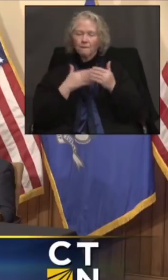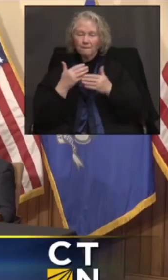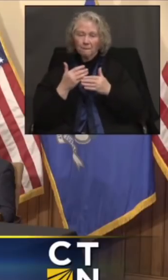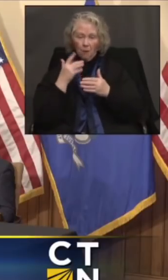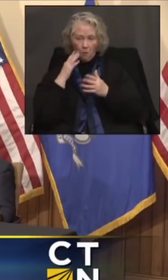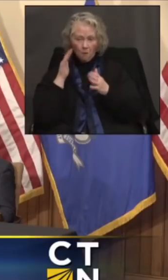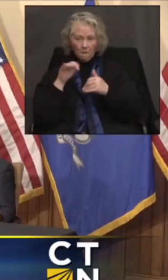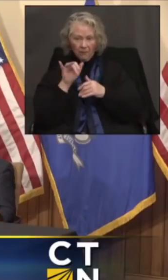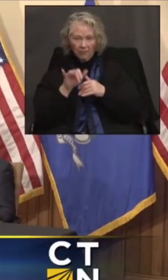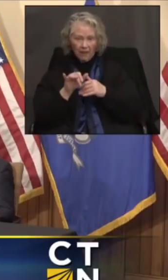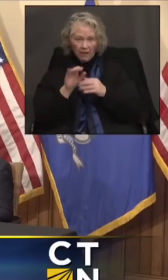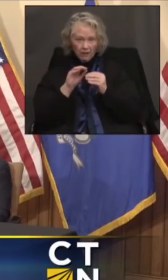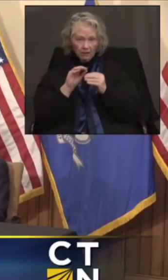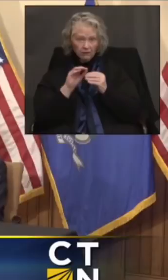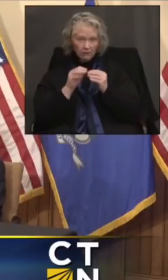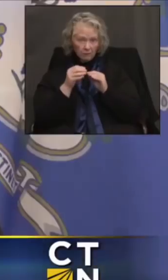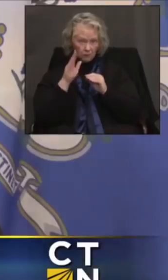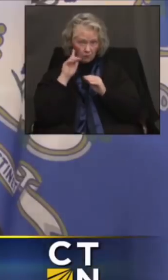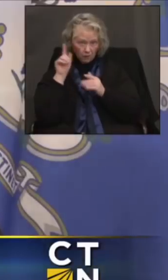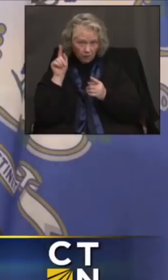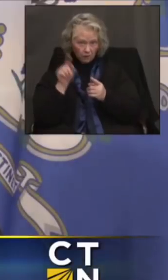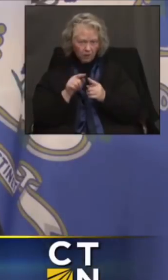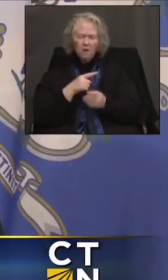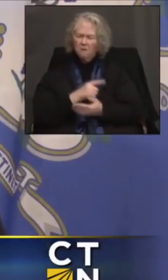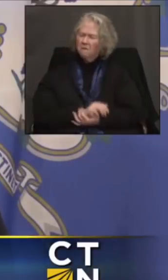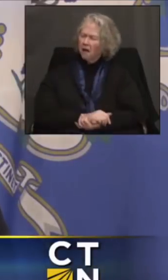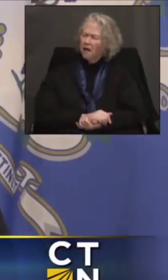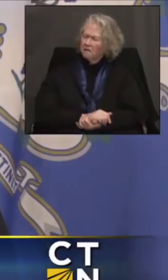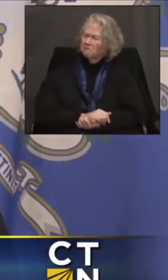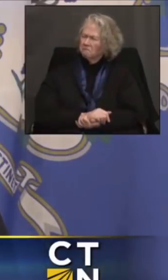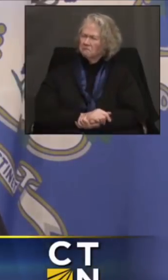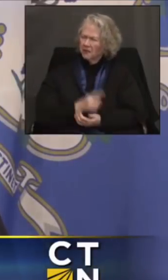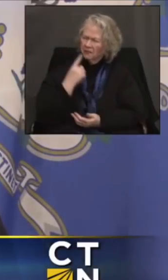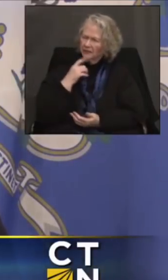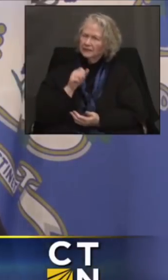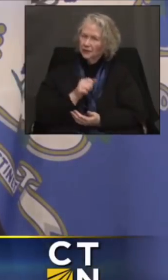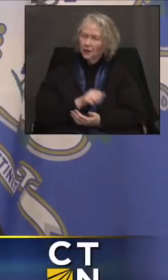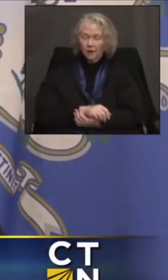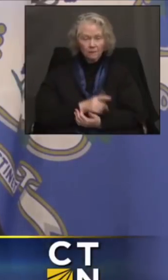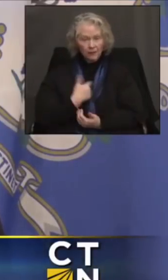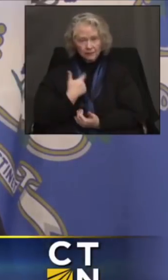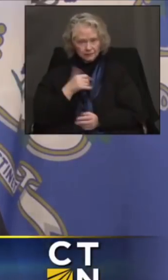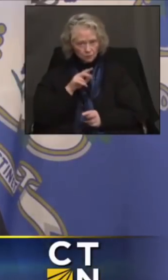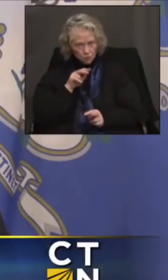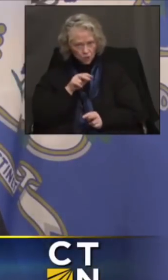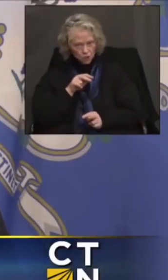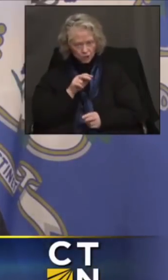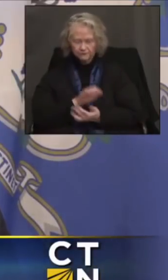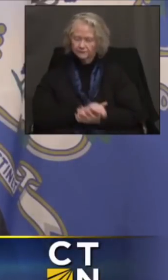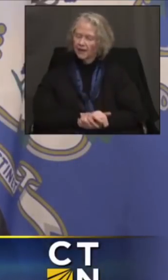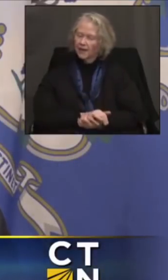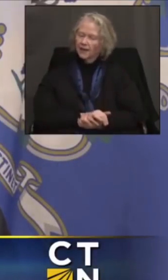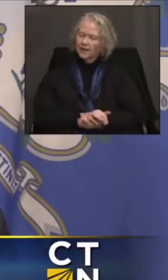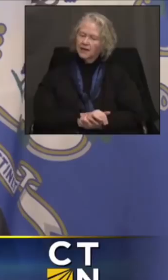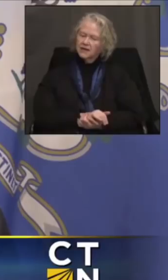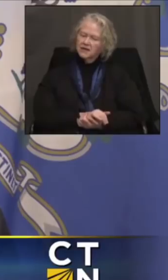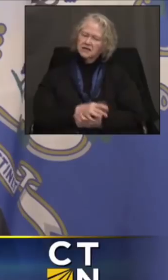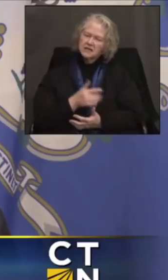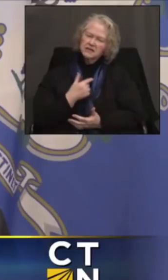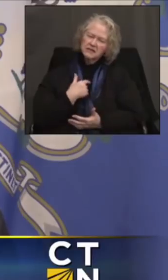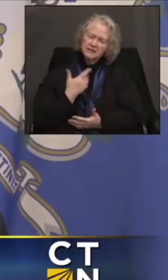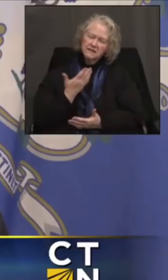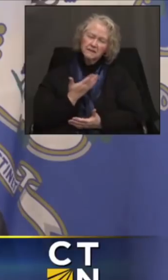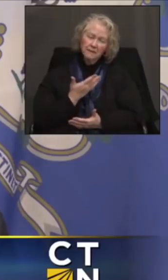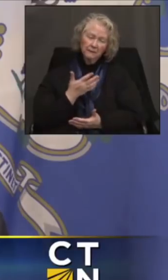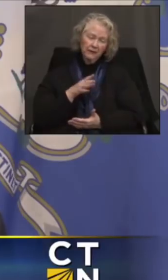might come down? Yeah, I think so, Matt. But I do watch it. I mean, we have probably close to